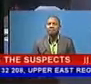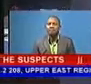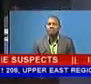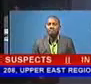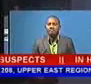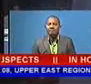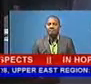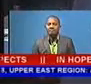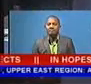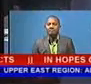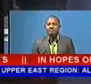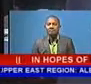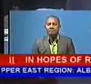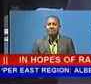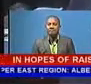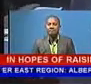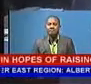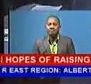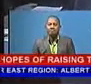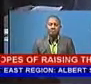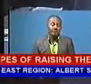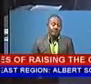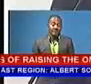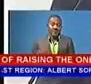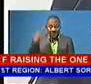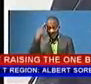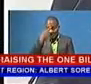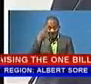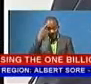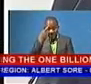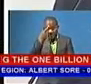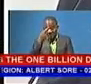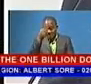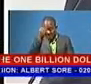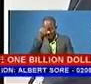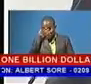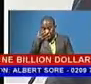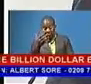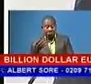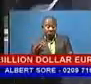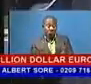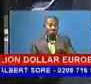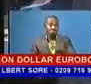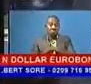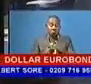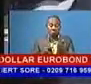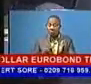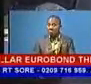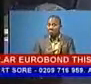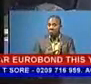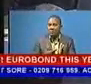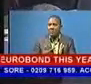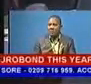Well, the sole reason why the information was generated was to